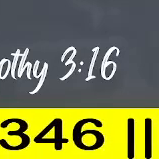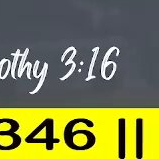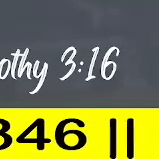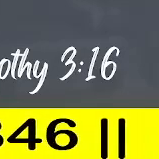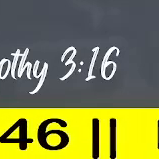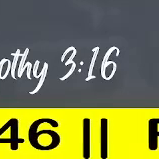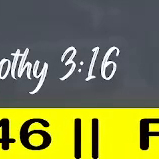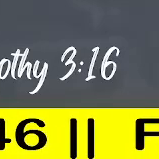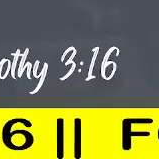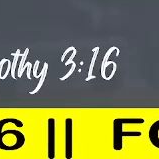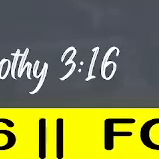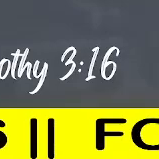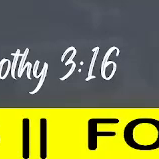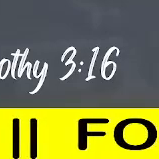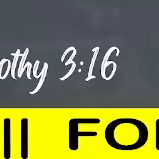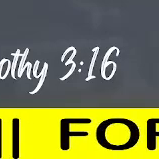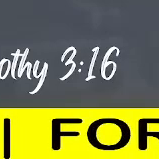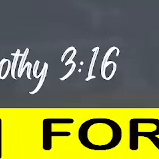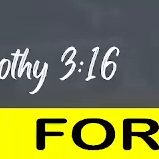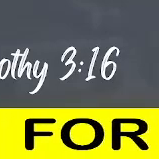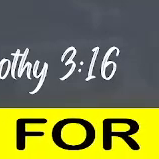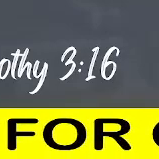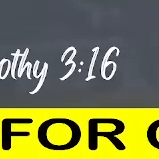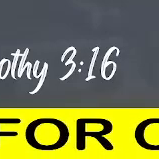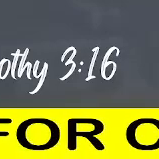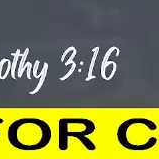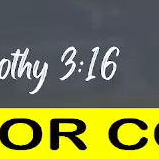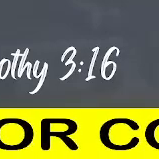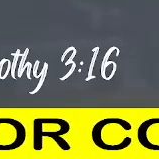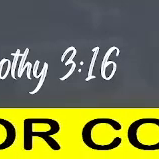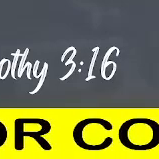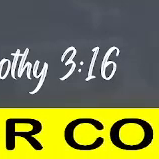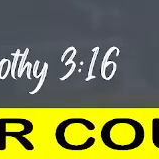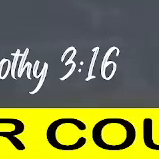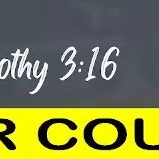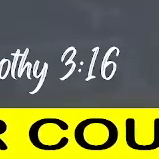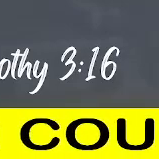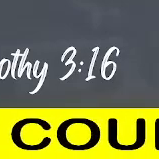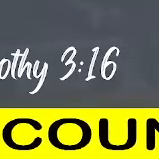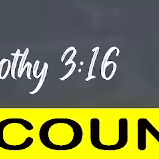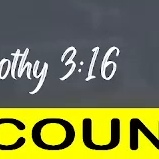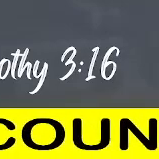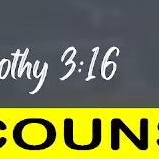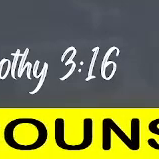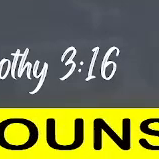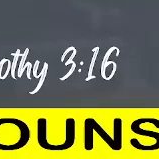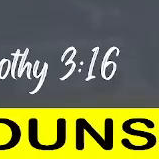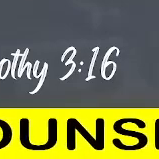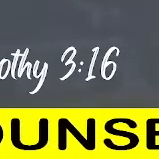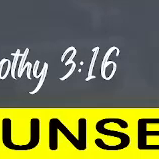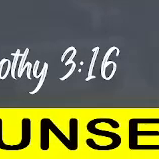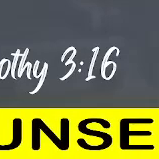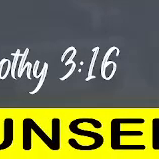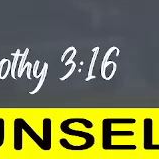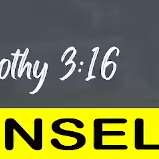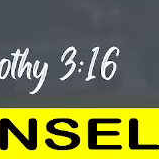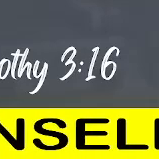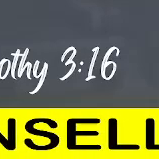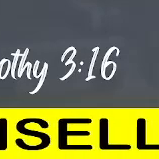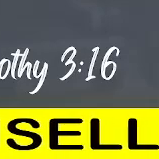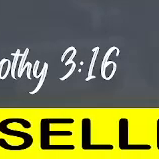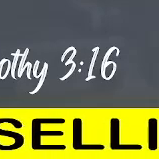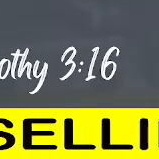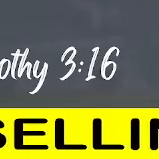God. Ang Diyos po ay nagre-require ng sacrifice para po sila ay ma-atone or